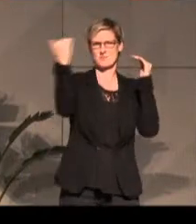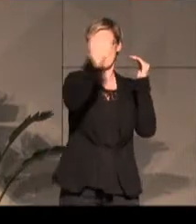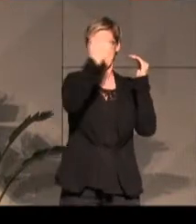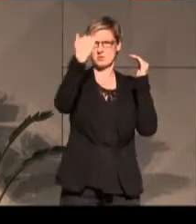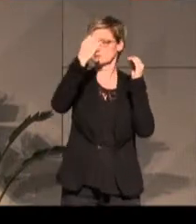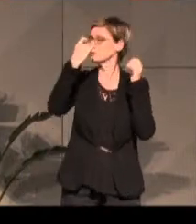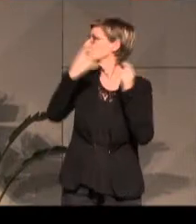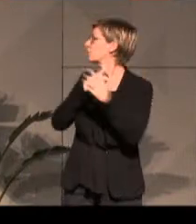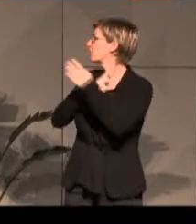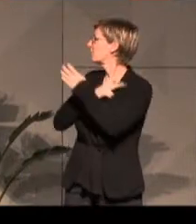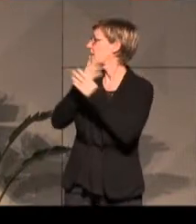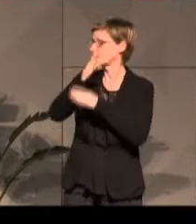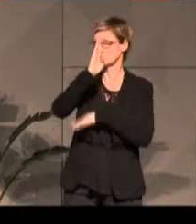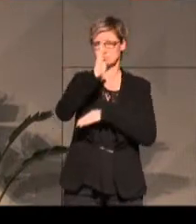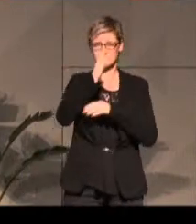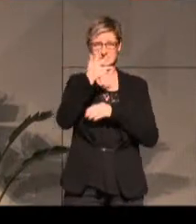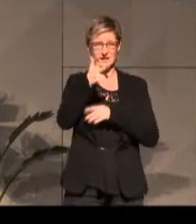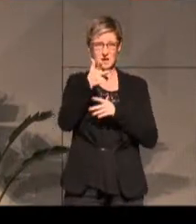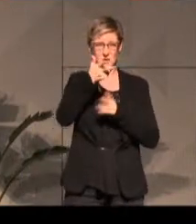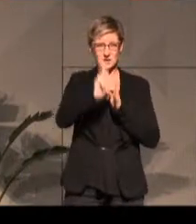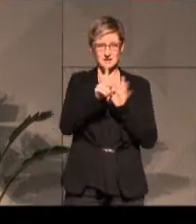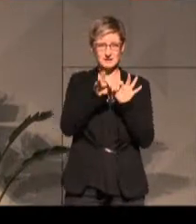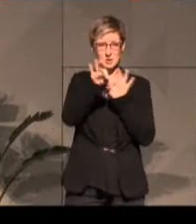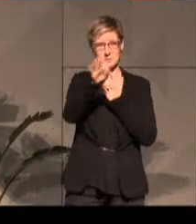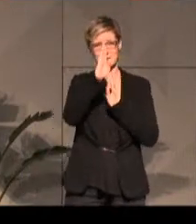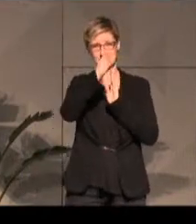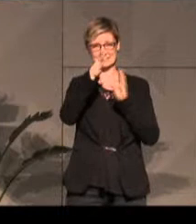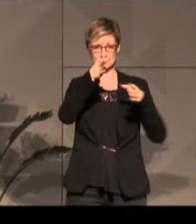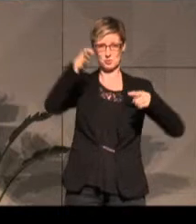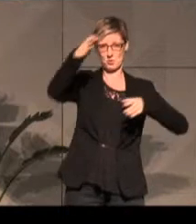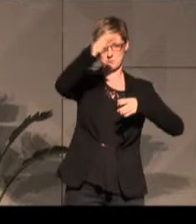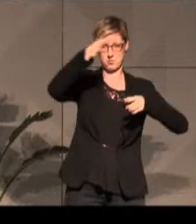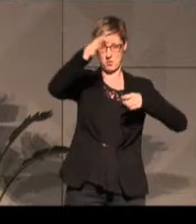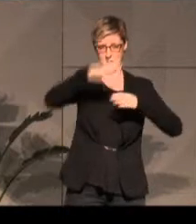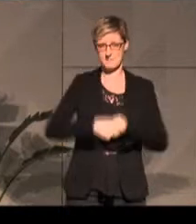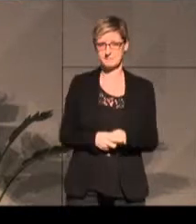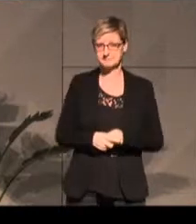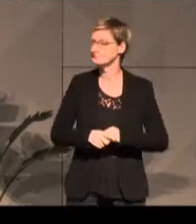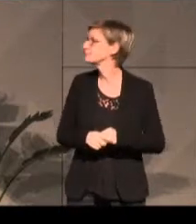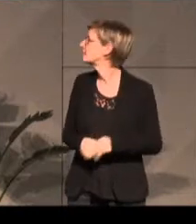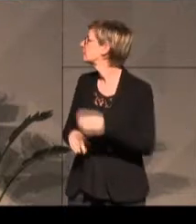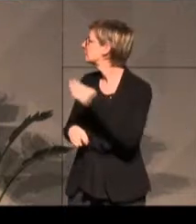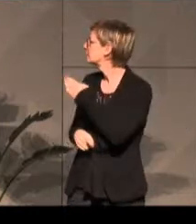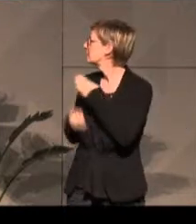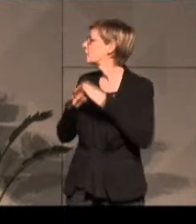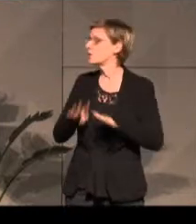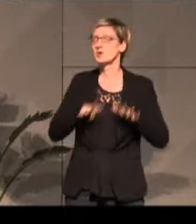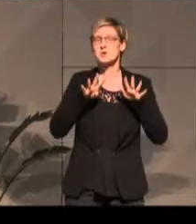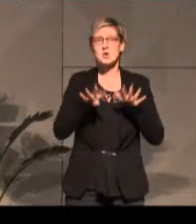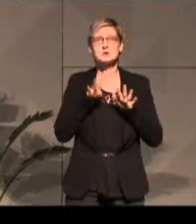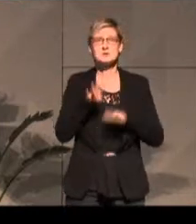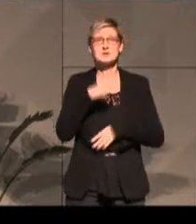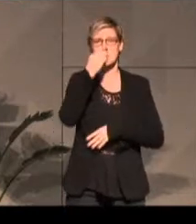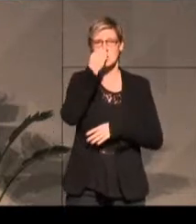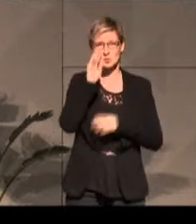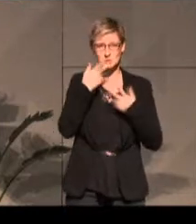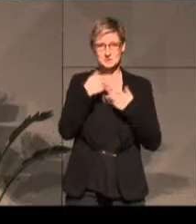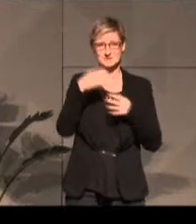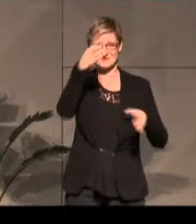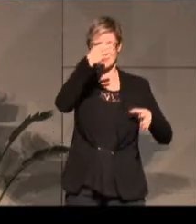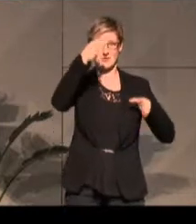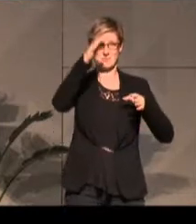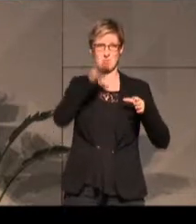North Pole. This is water, all the way to the horizon, 300 kilometers away from the North Pole.